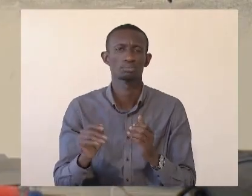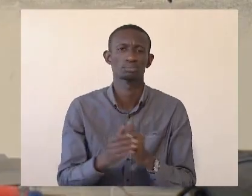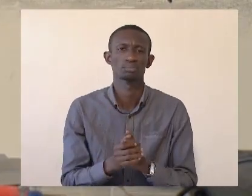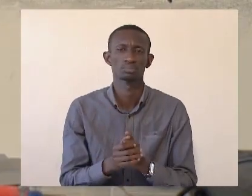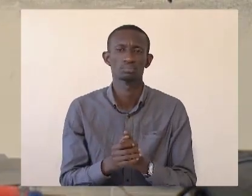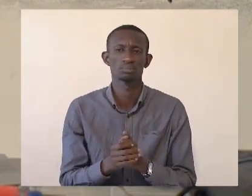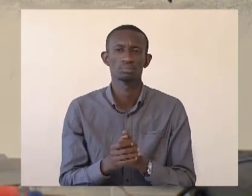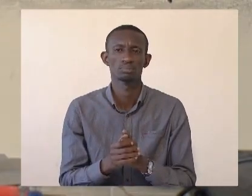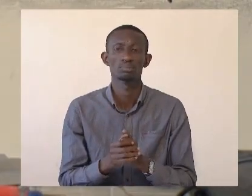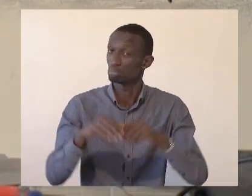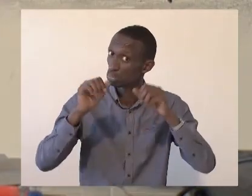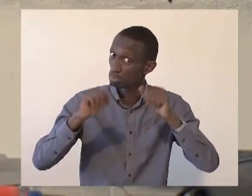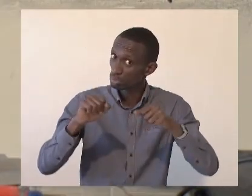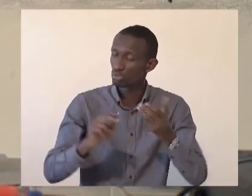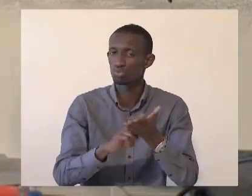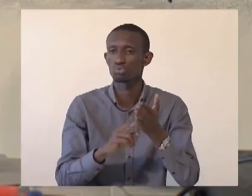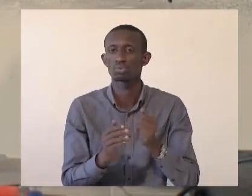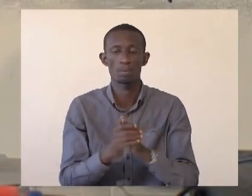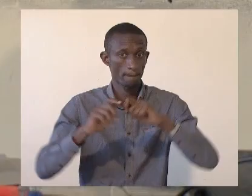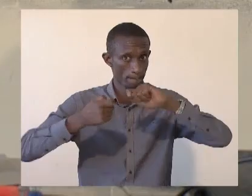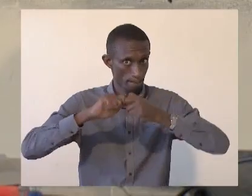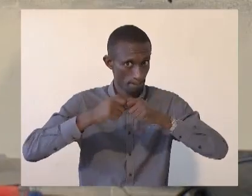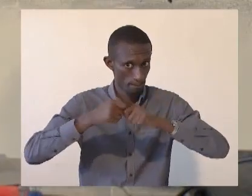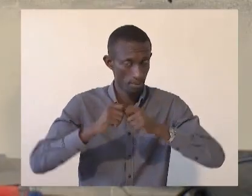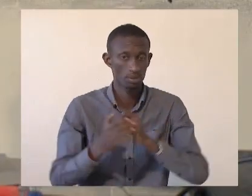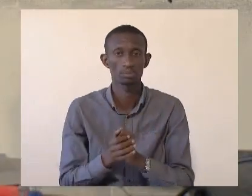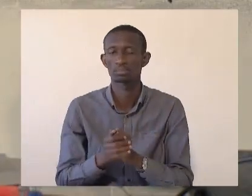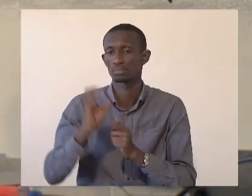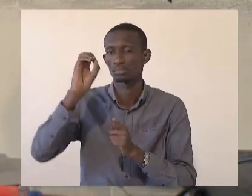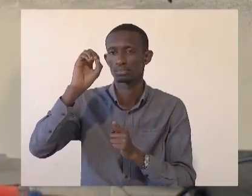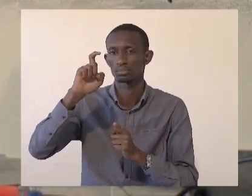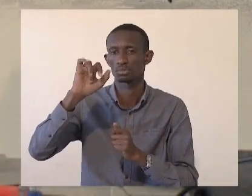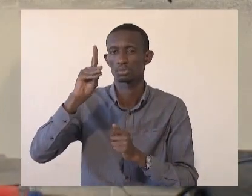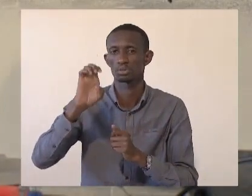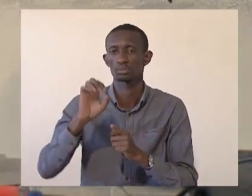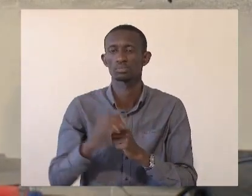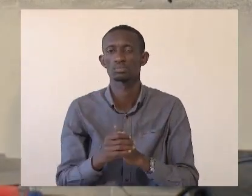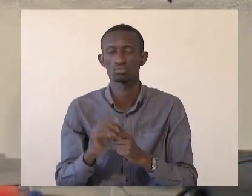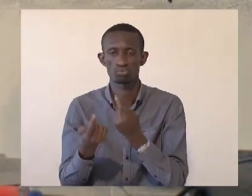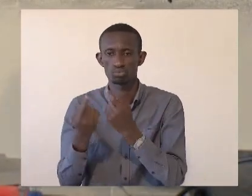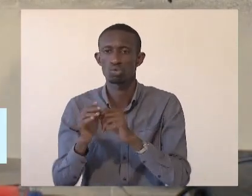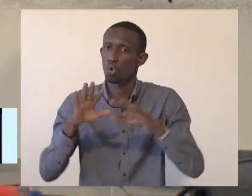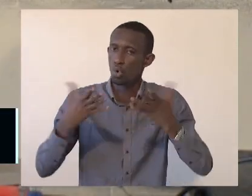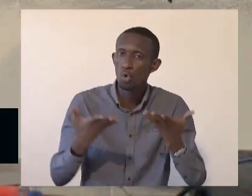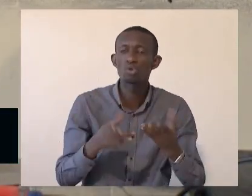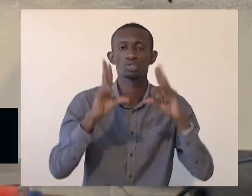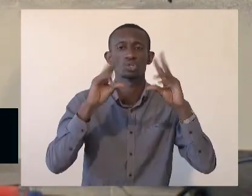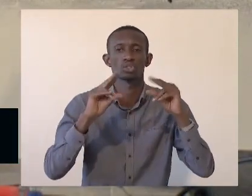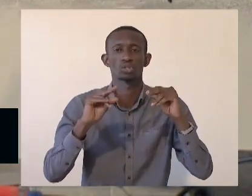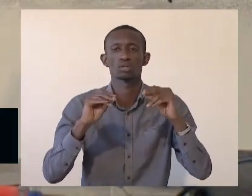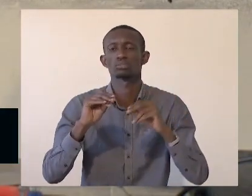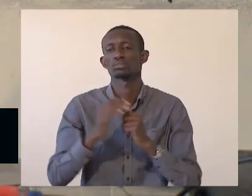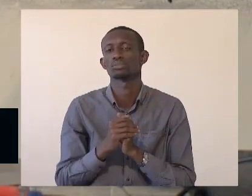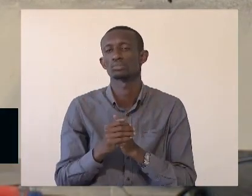So it is also possible to use a metal oxide and you heat it at a very high temperature with a non-metal oxide and you